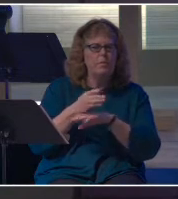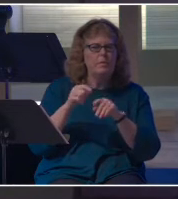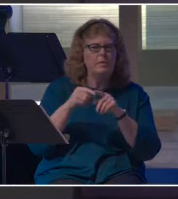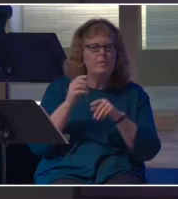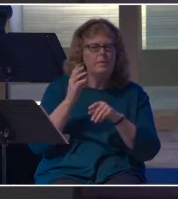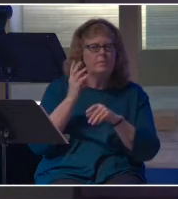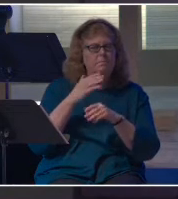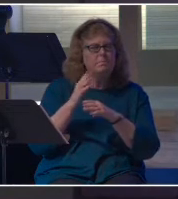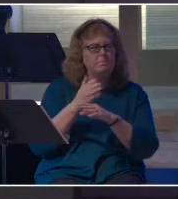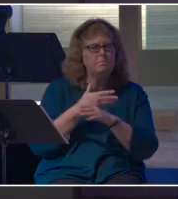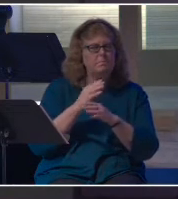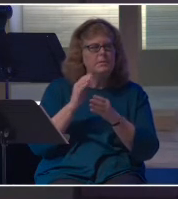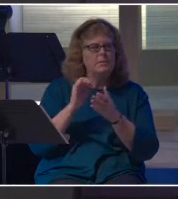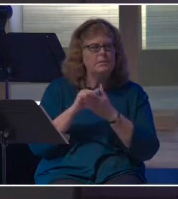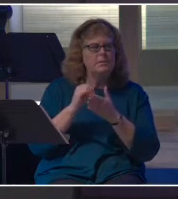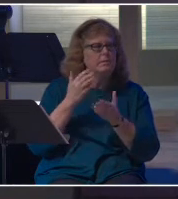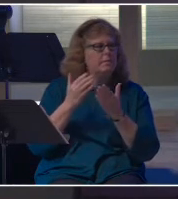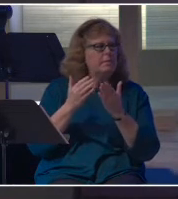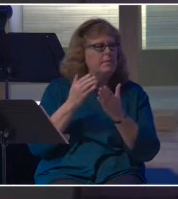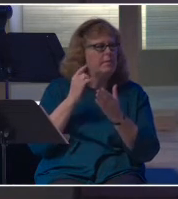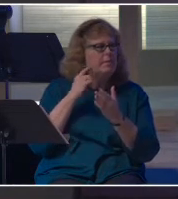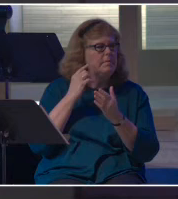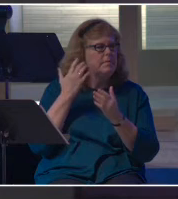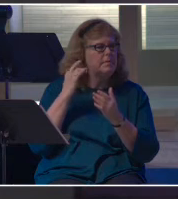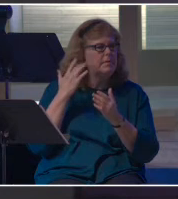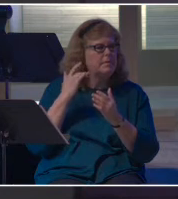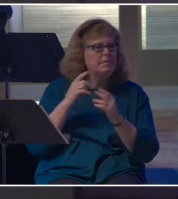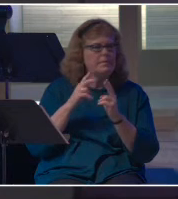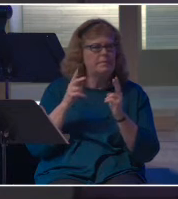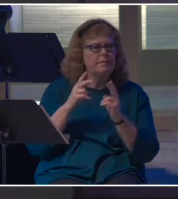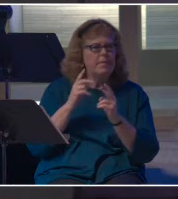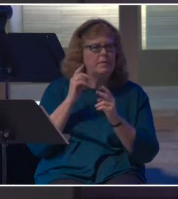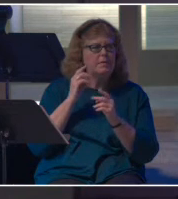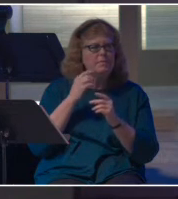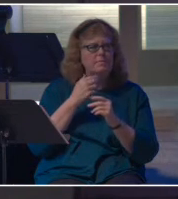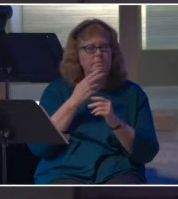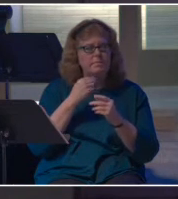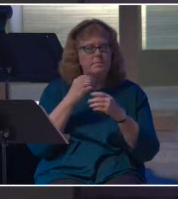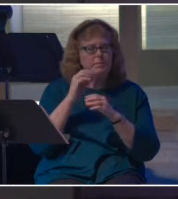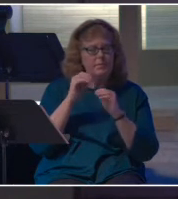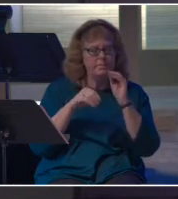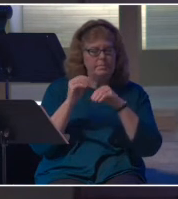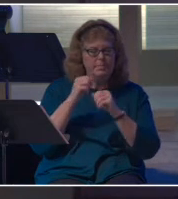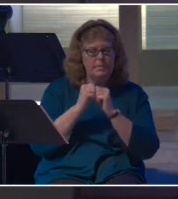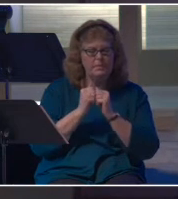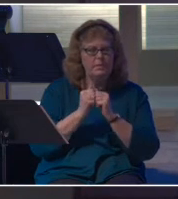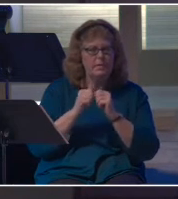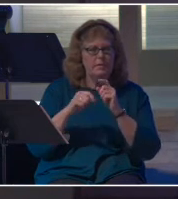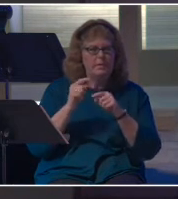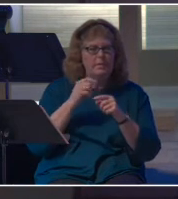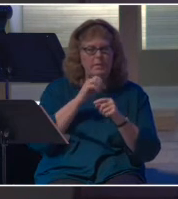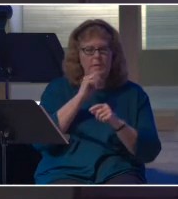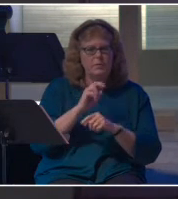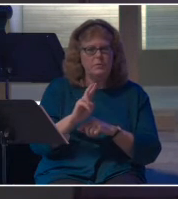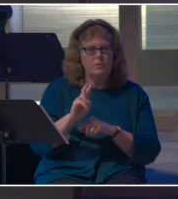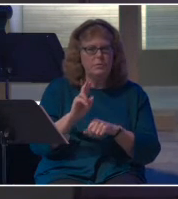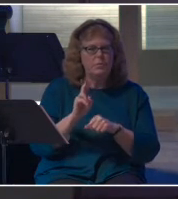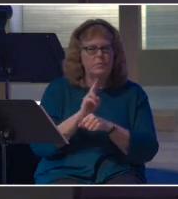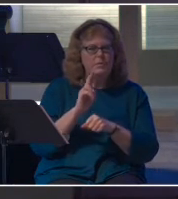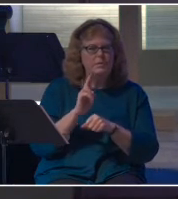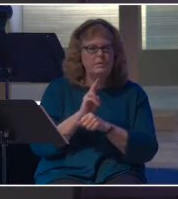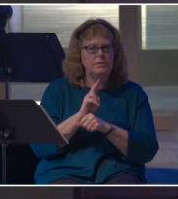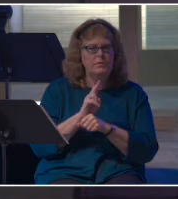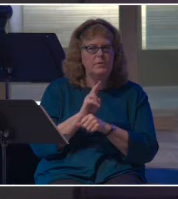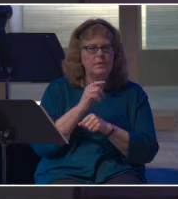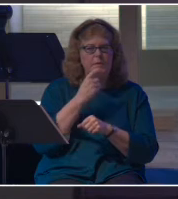as the marbles went down, it made little clinking sounds, which is very whimsical when put together. However, my two-year-old was using